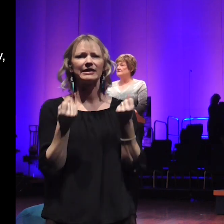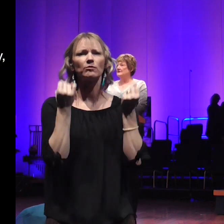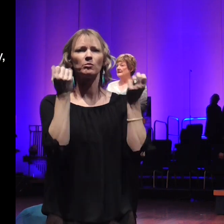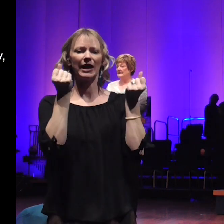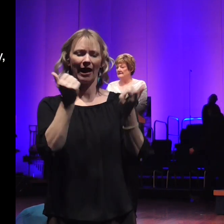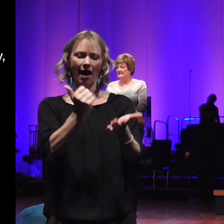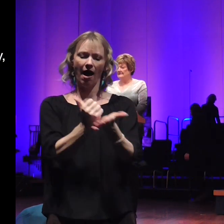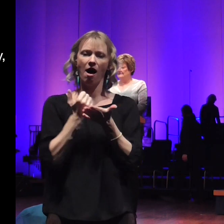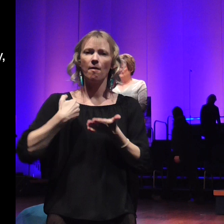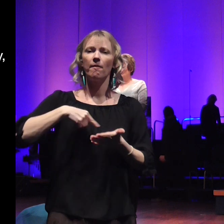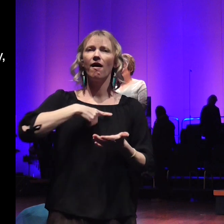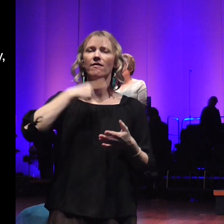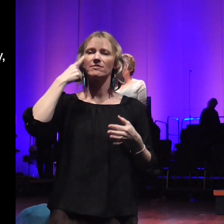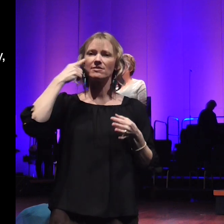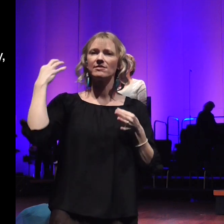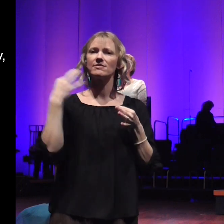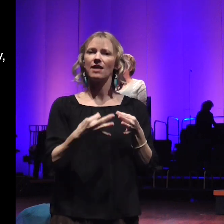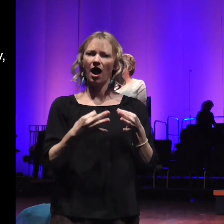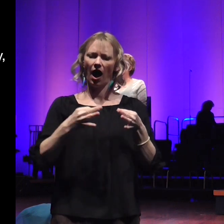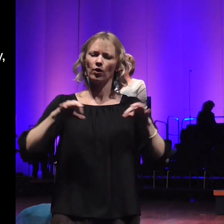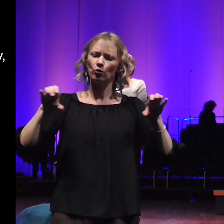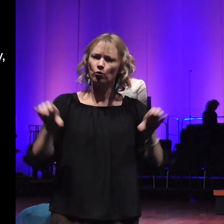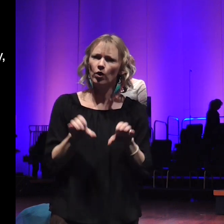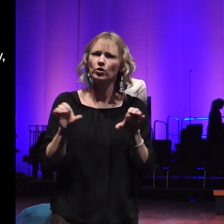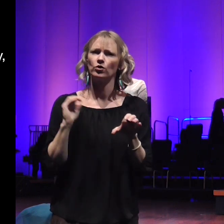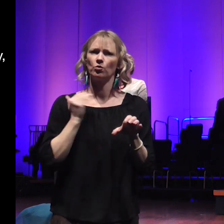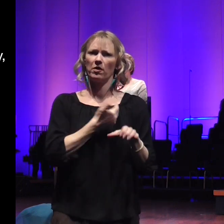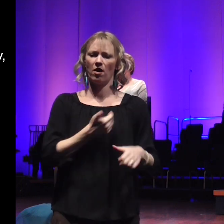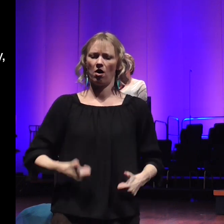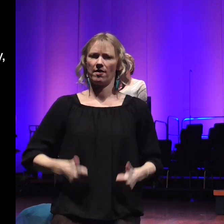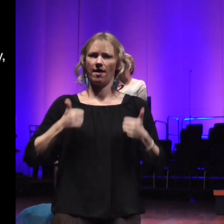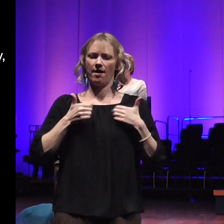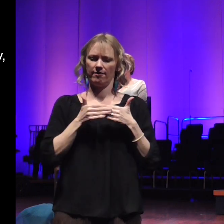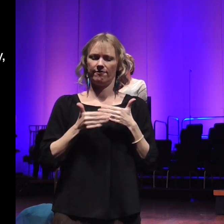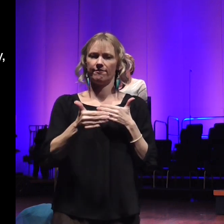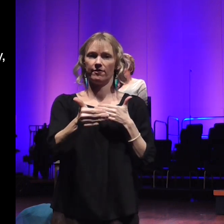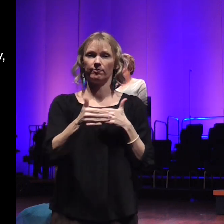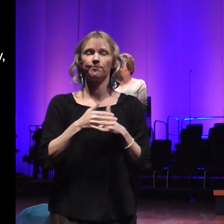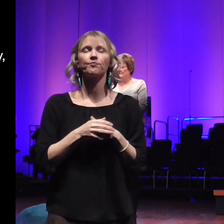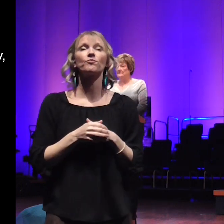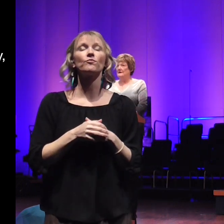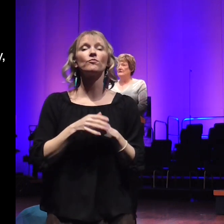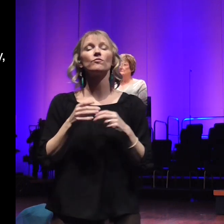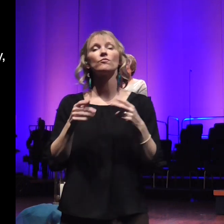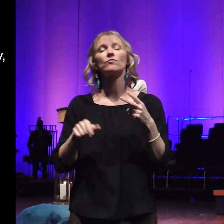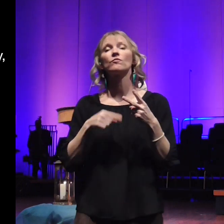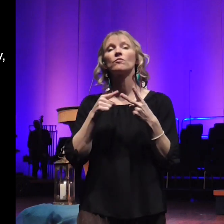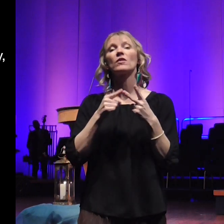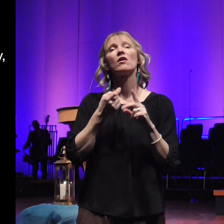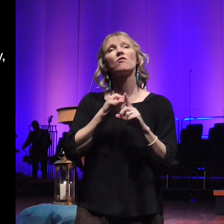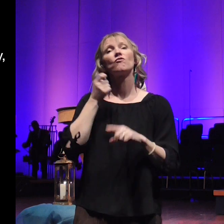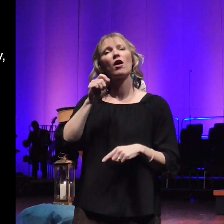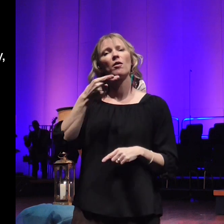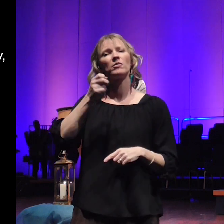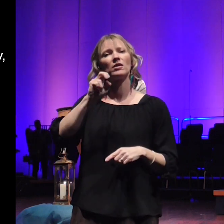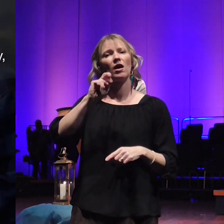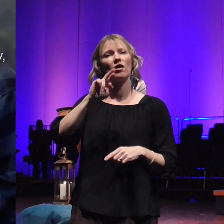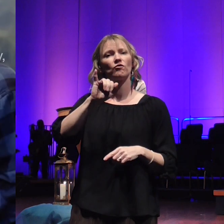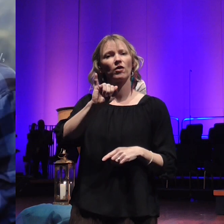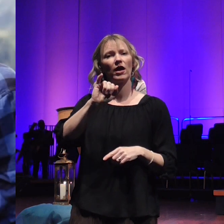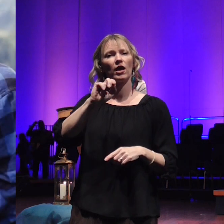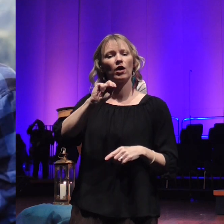us decide what to do with our life. And from Henri